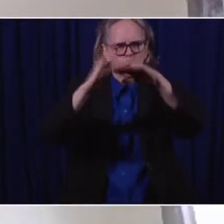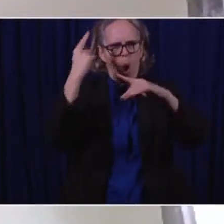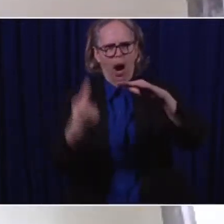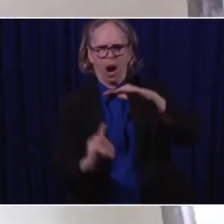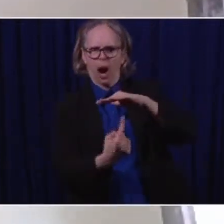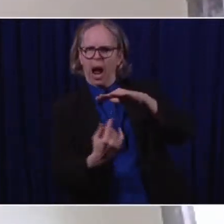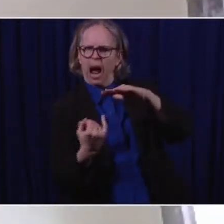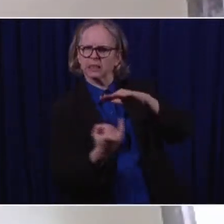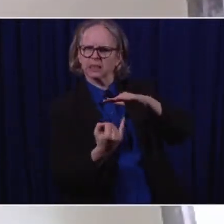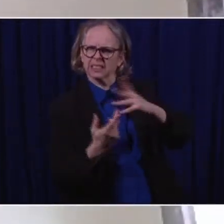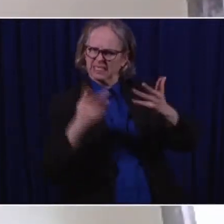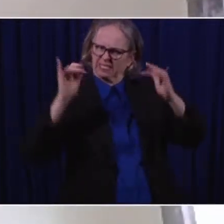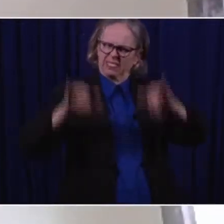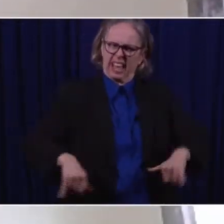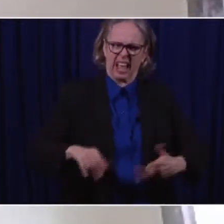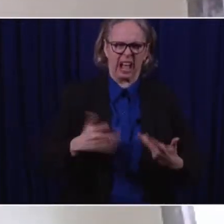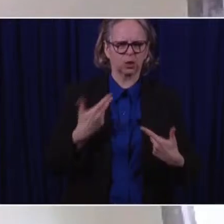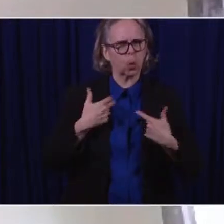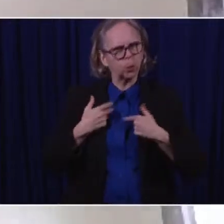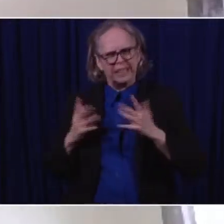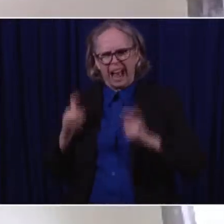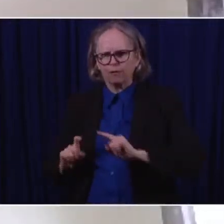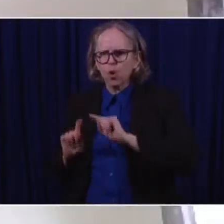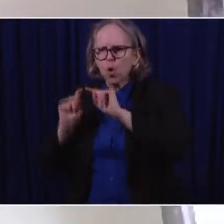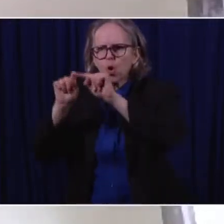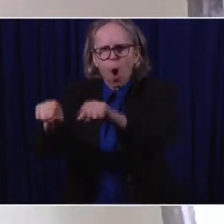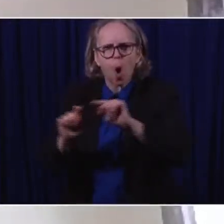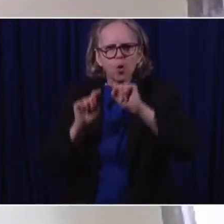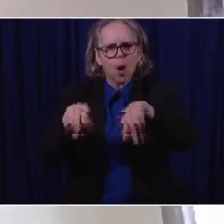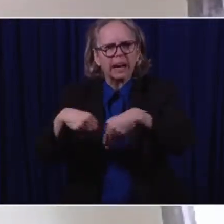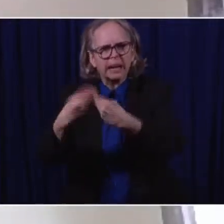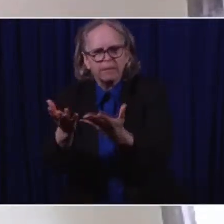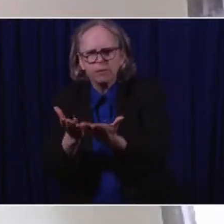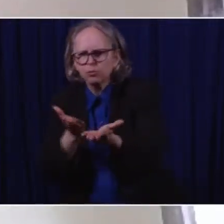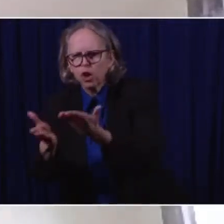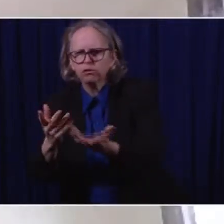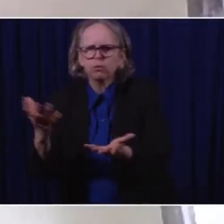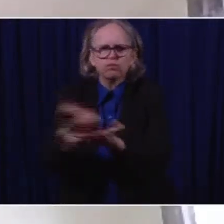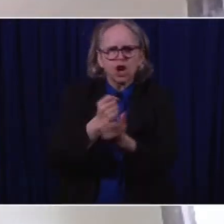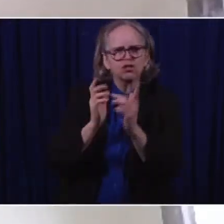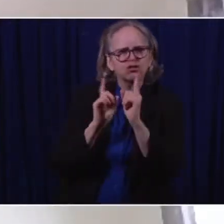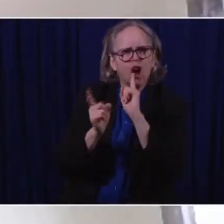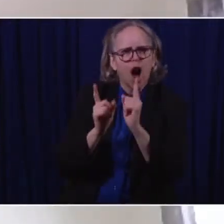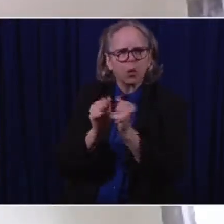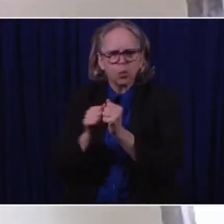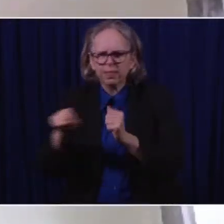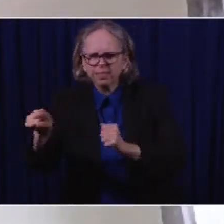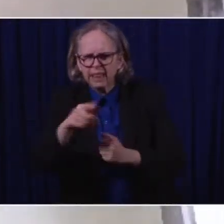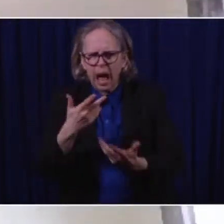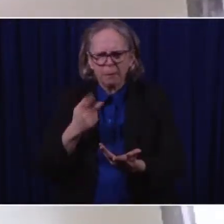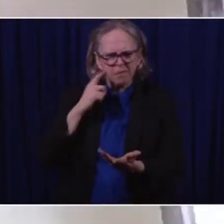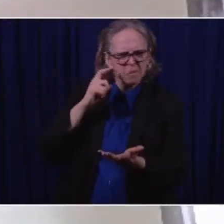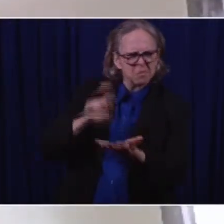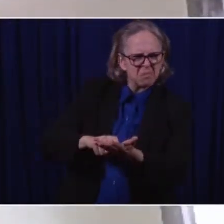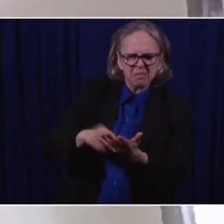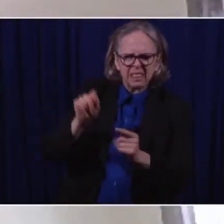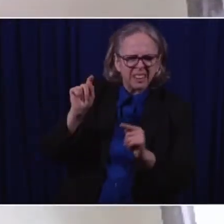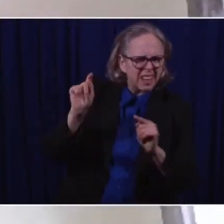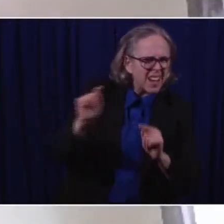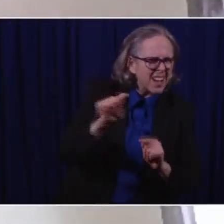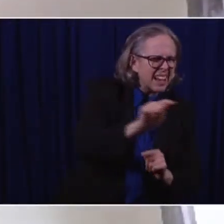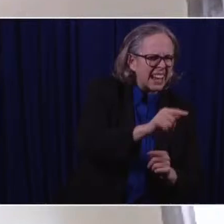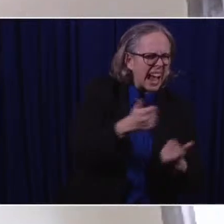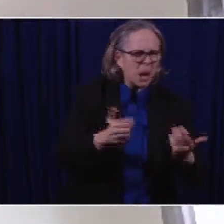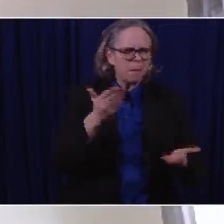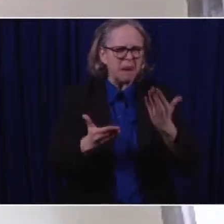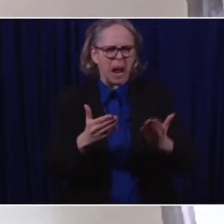screenings, not only for isolation, but other red flags. And we're looking for anything that indicates that an individual who comes through our line